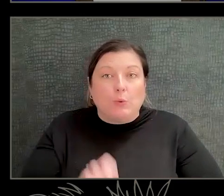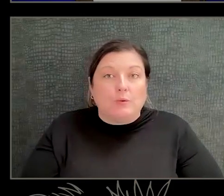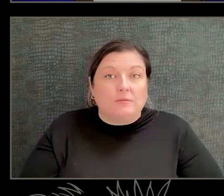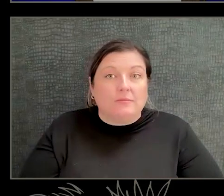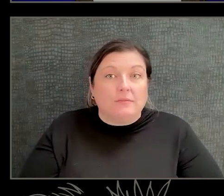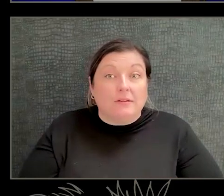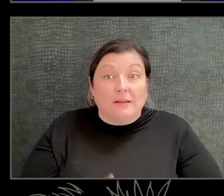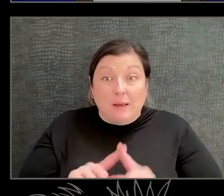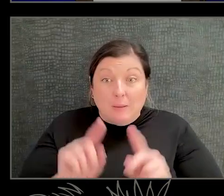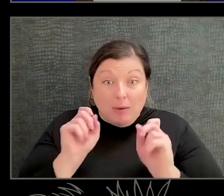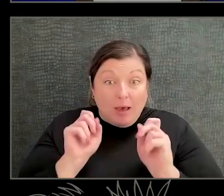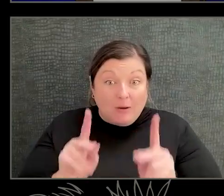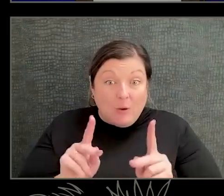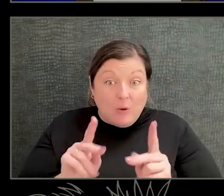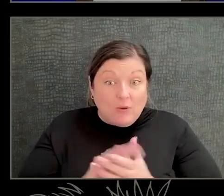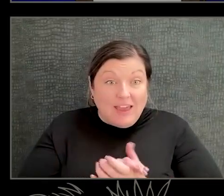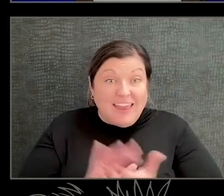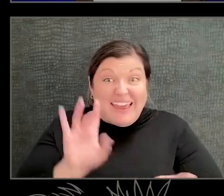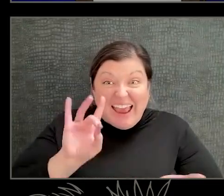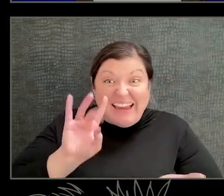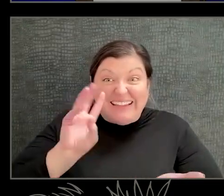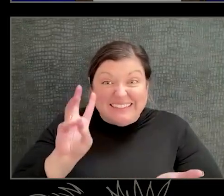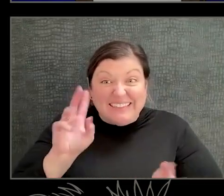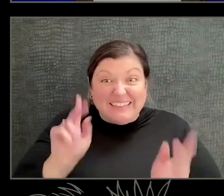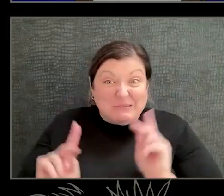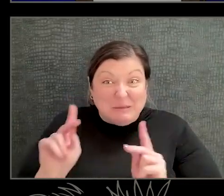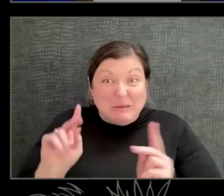But okay, 86 people.